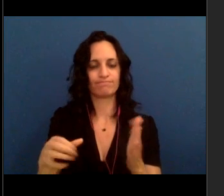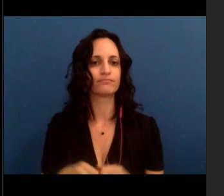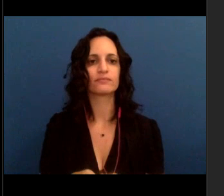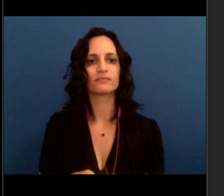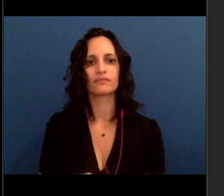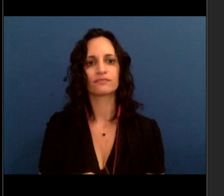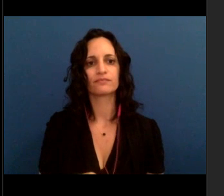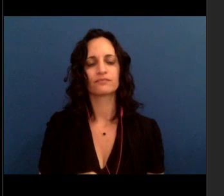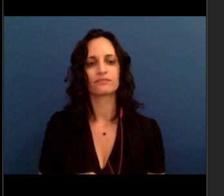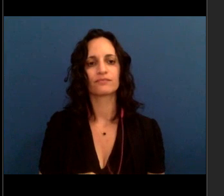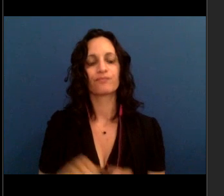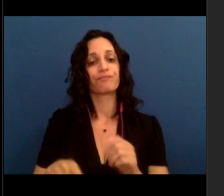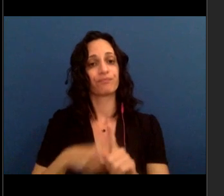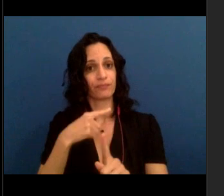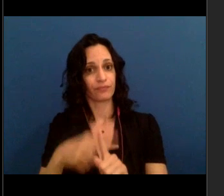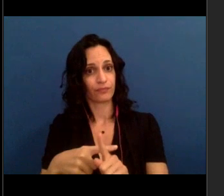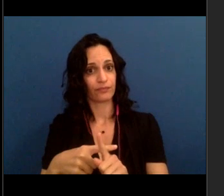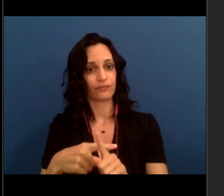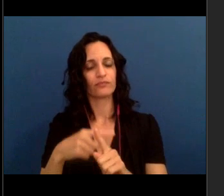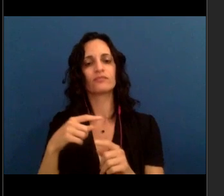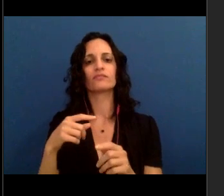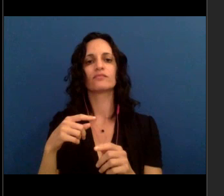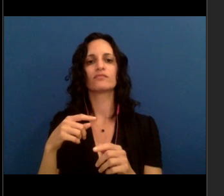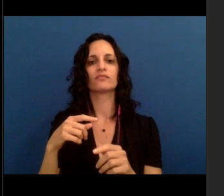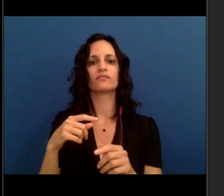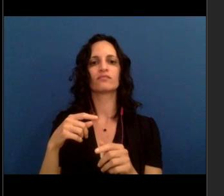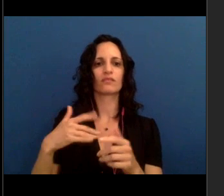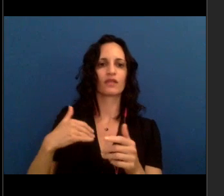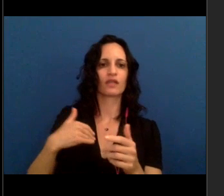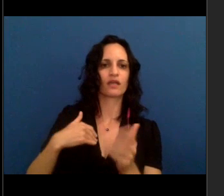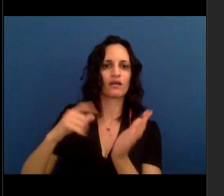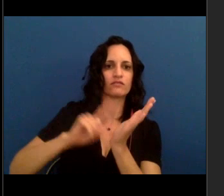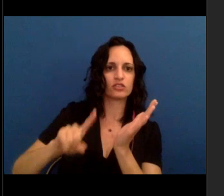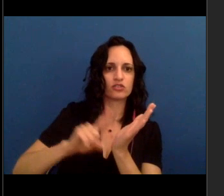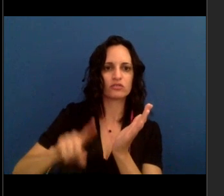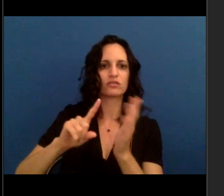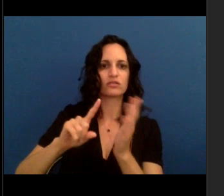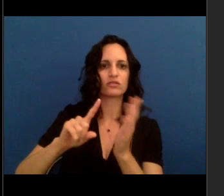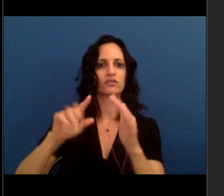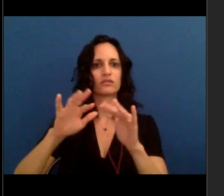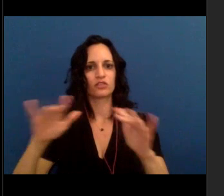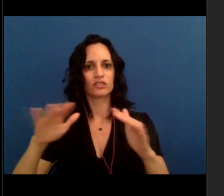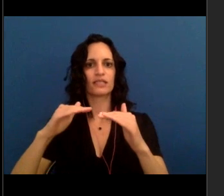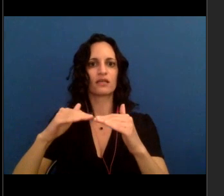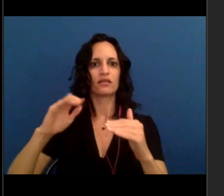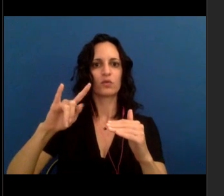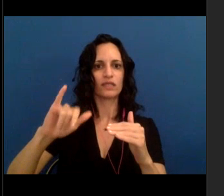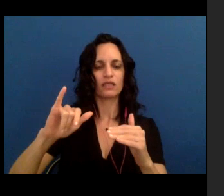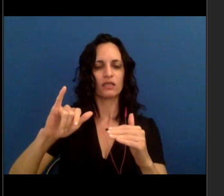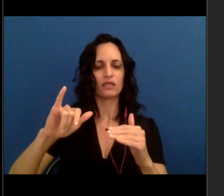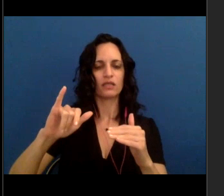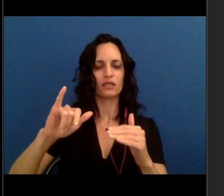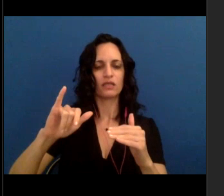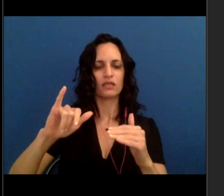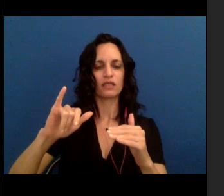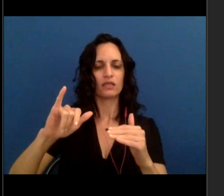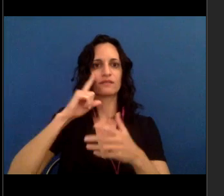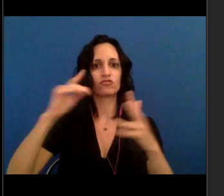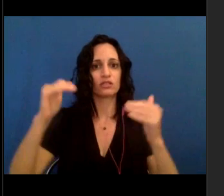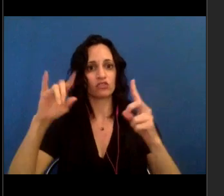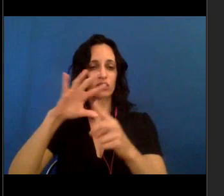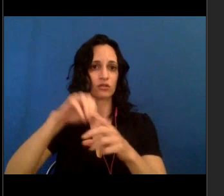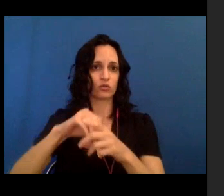Additionally, this is informed by research on diversity, equity, and inclusion in higher education. That includes my own dissertation